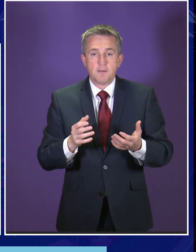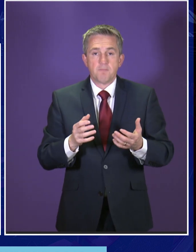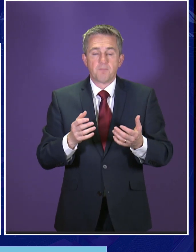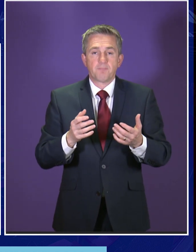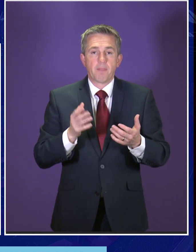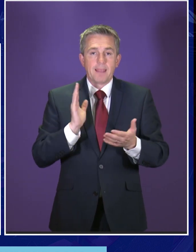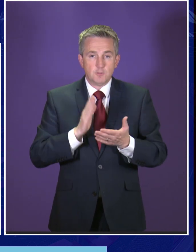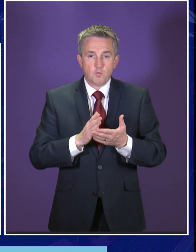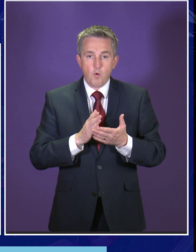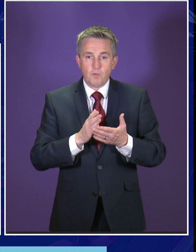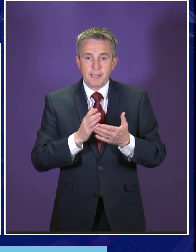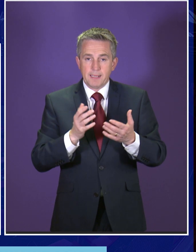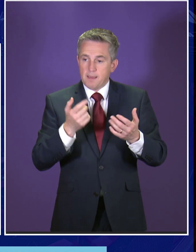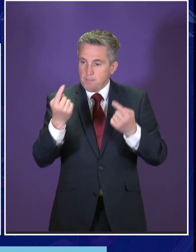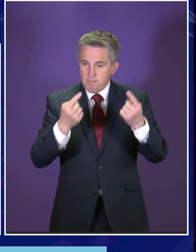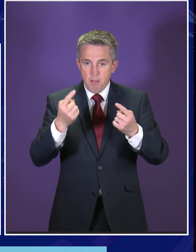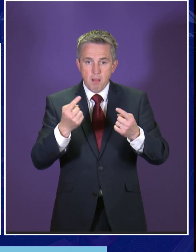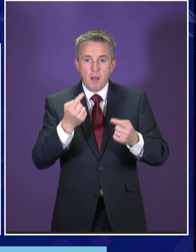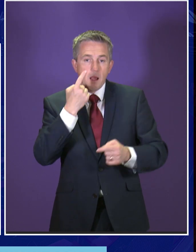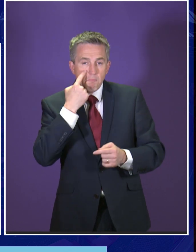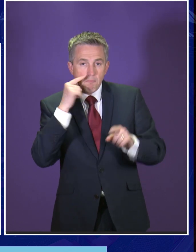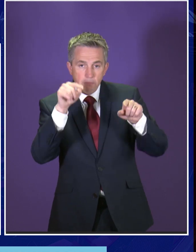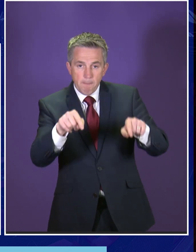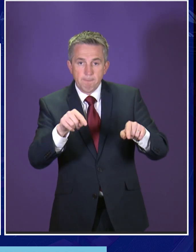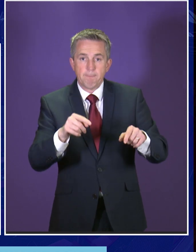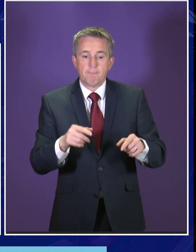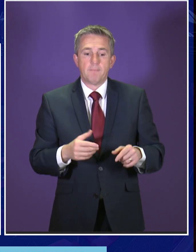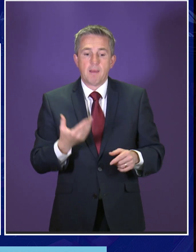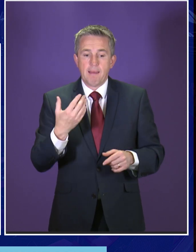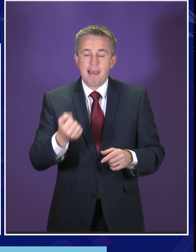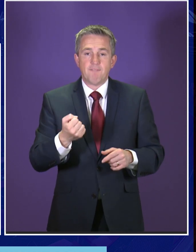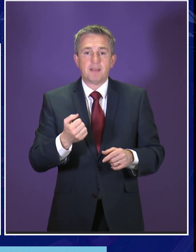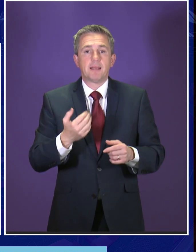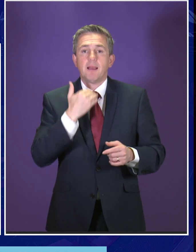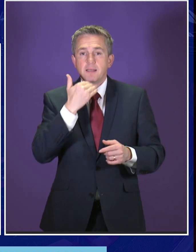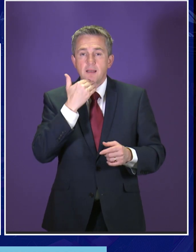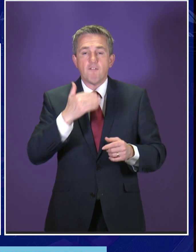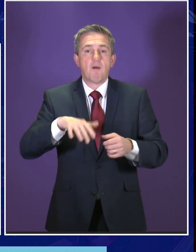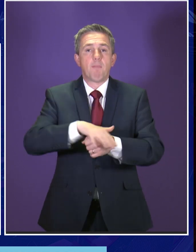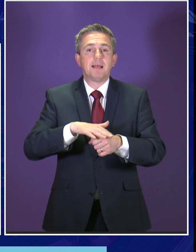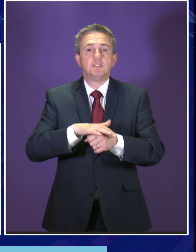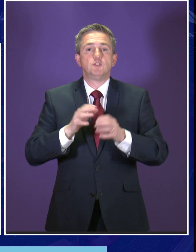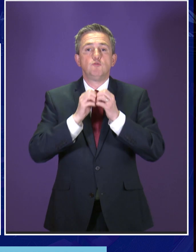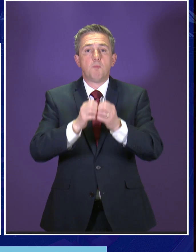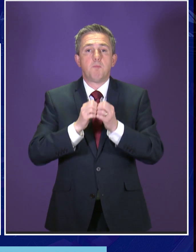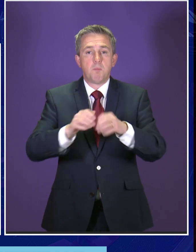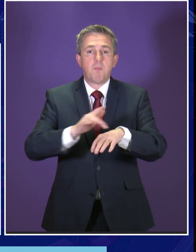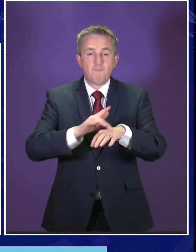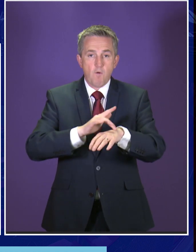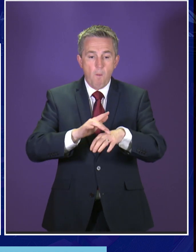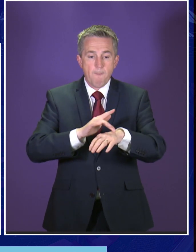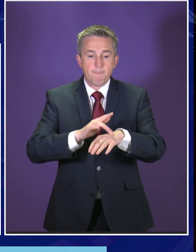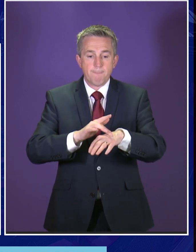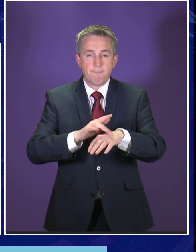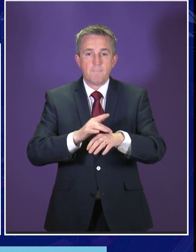cultural activities to thrive, provision of standard performance space, provision of adequate